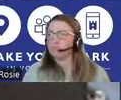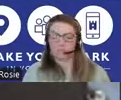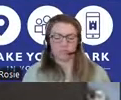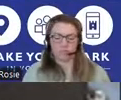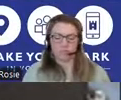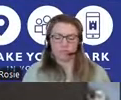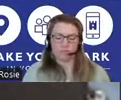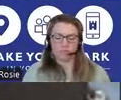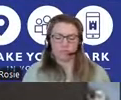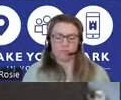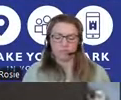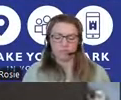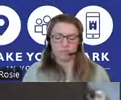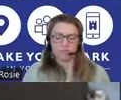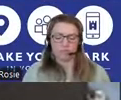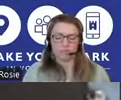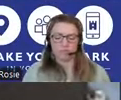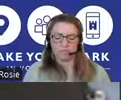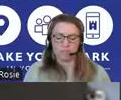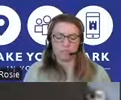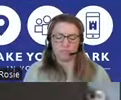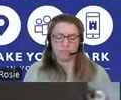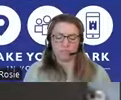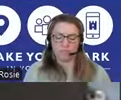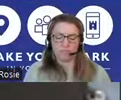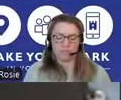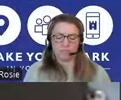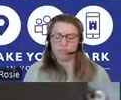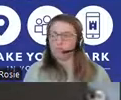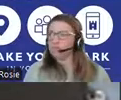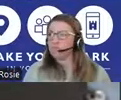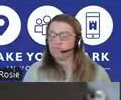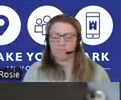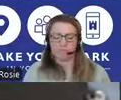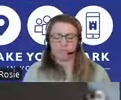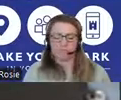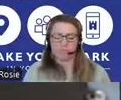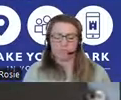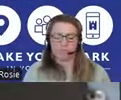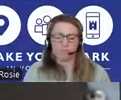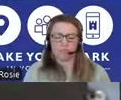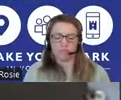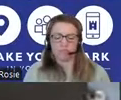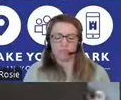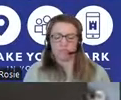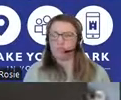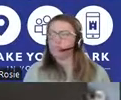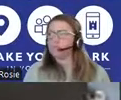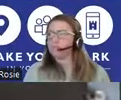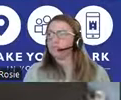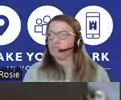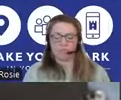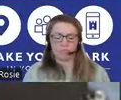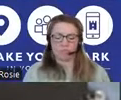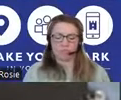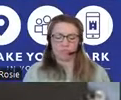know, building this kind of area of work for us, which is absolutely brilliant. She was supposed to be with us today, but she has an appointment with a lawyer,